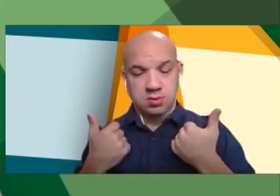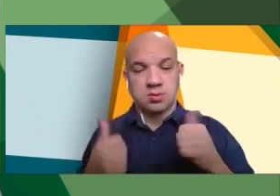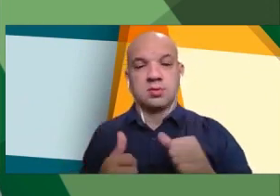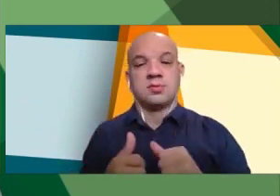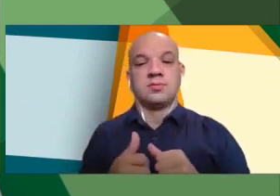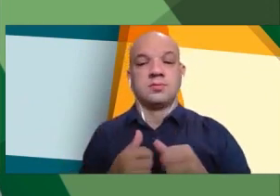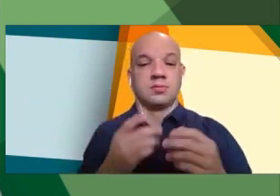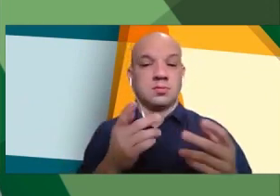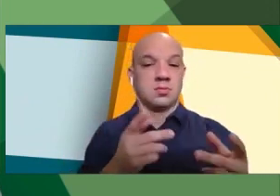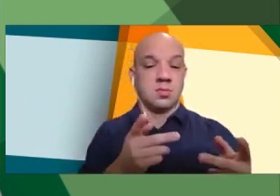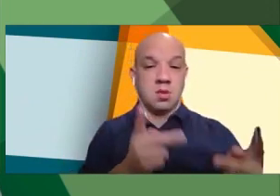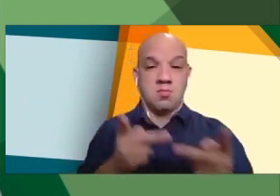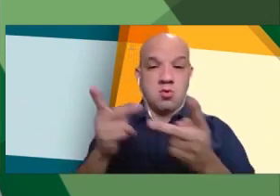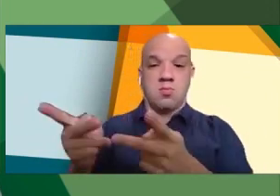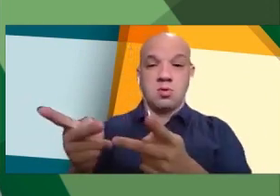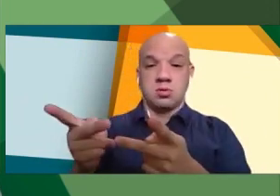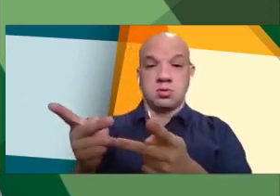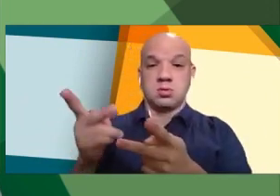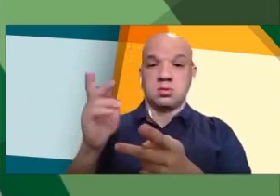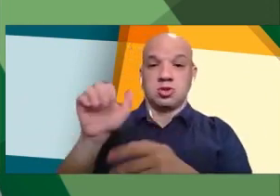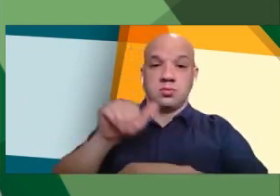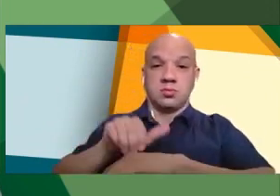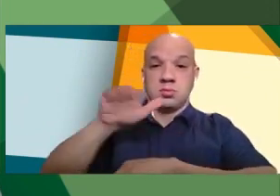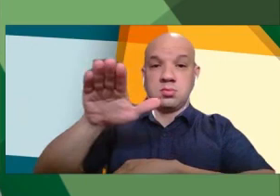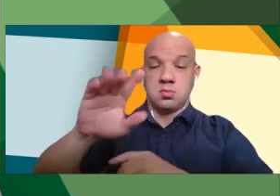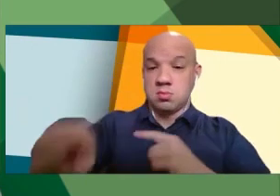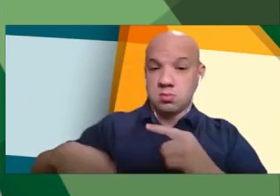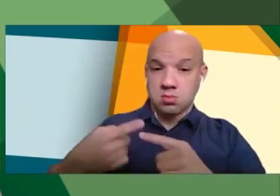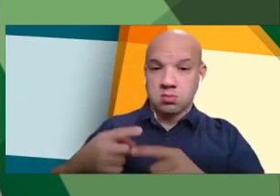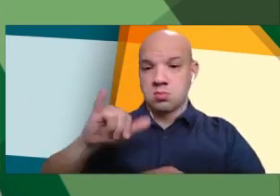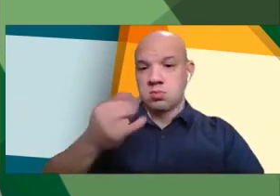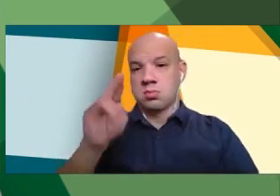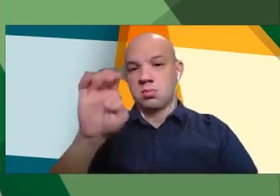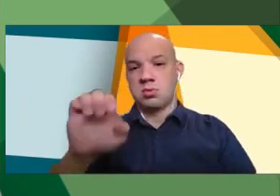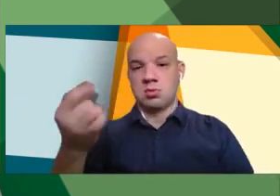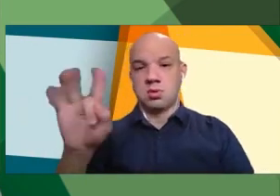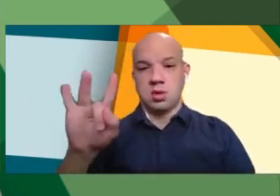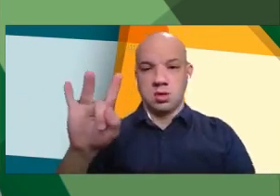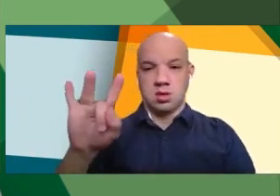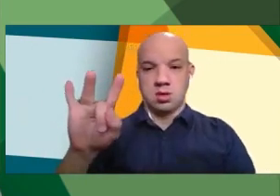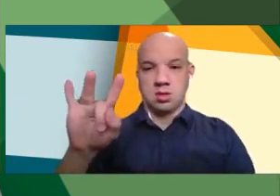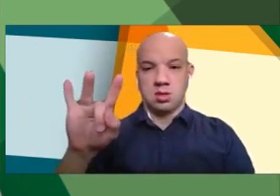Proposal must be submitted on or before June the 18th,